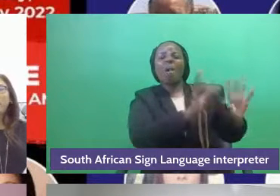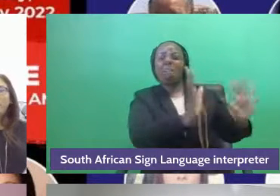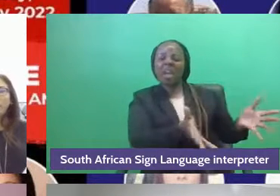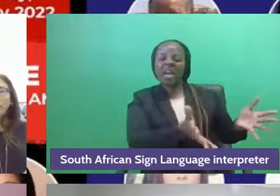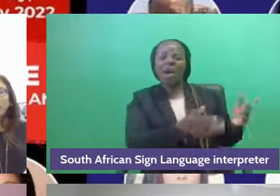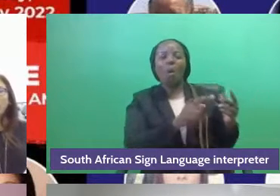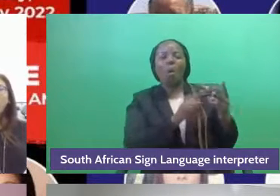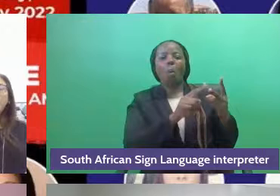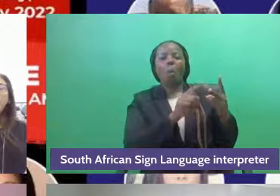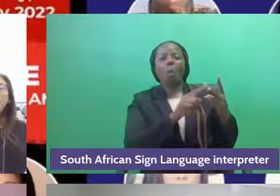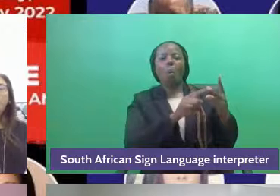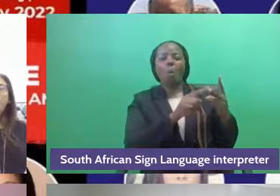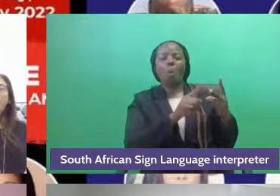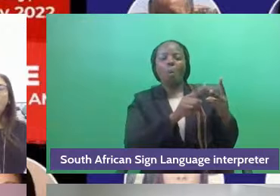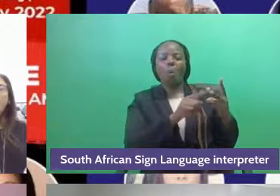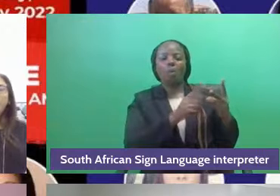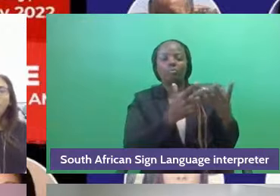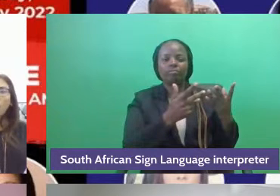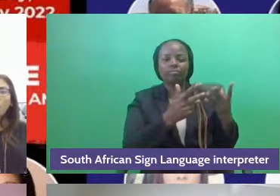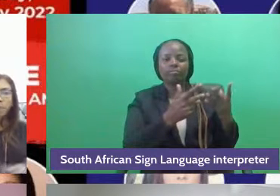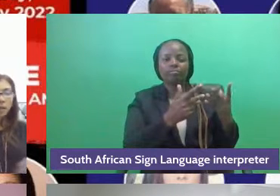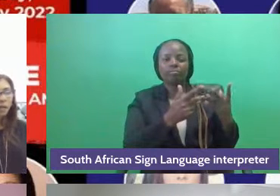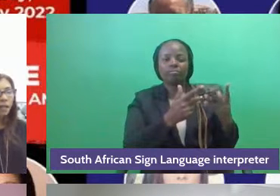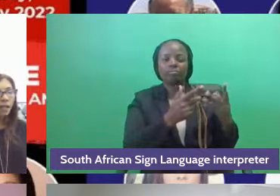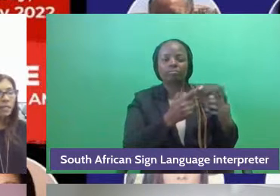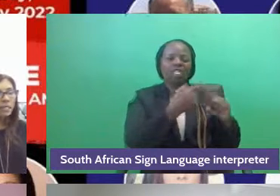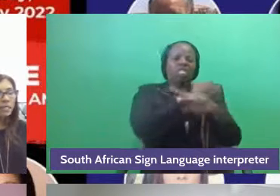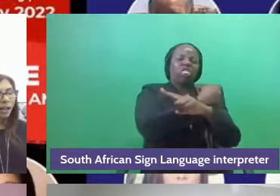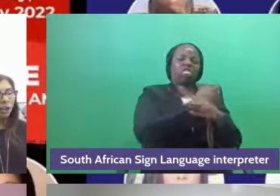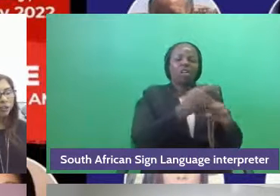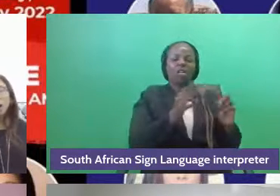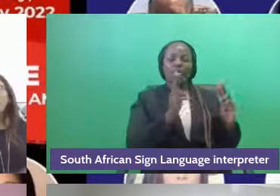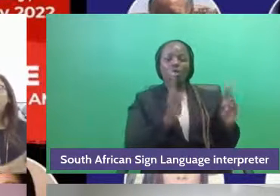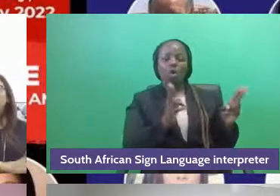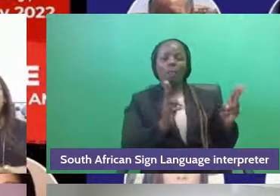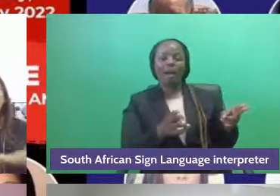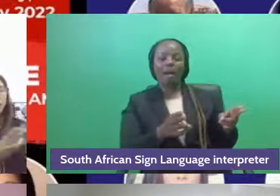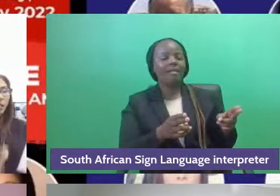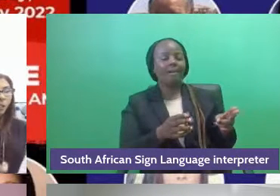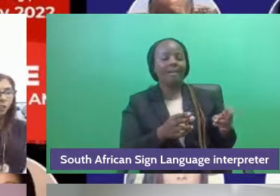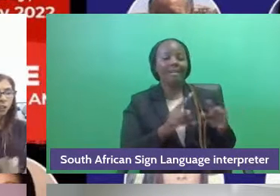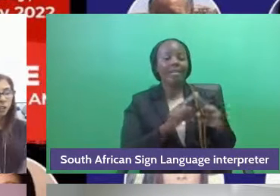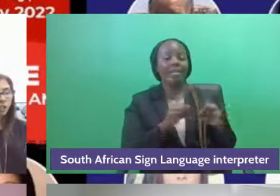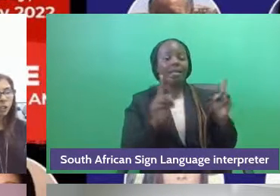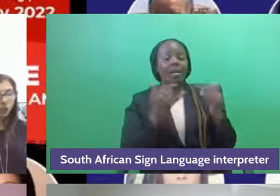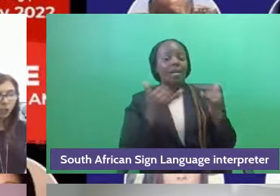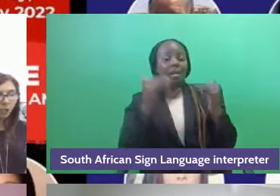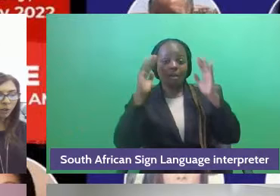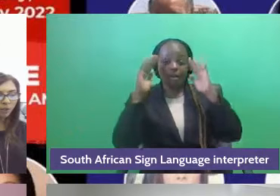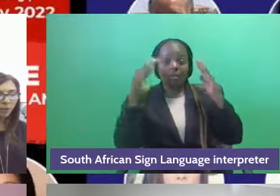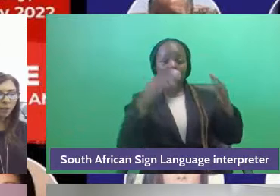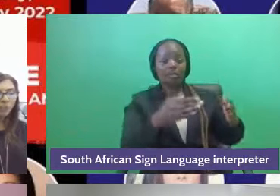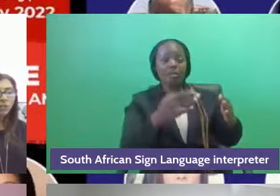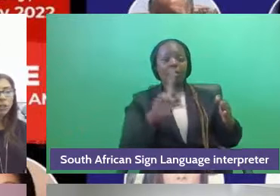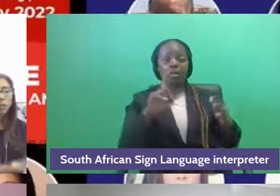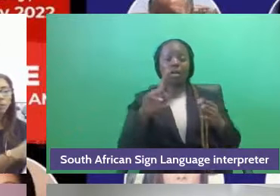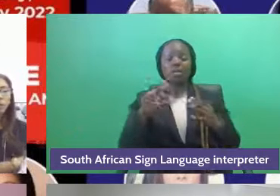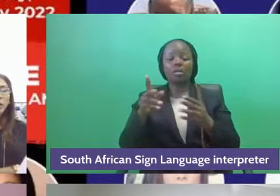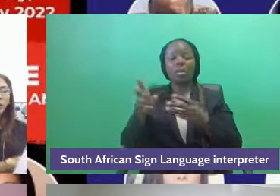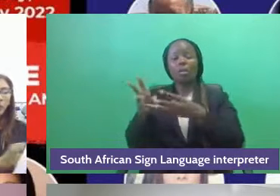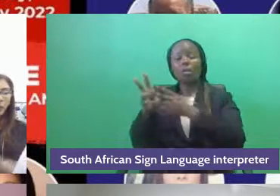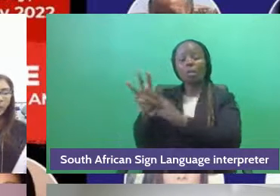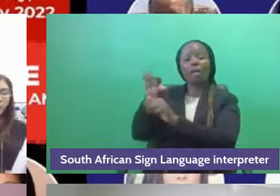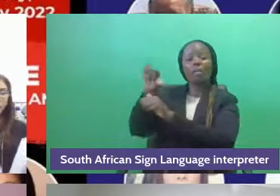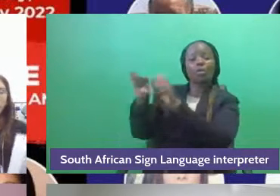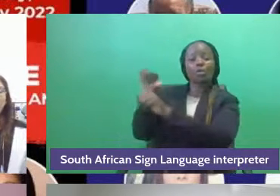as a deviancy from the norm. It's now rather, we're shifting the focus to a social model. So we're